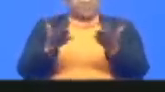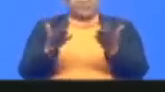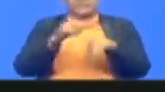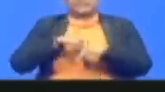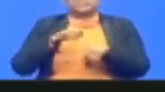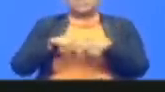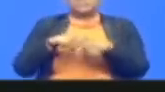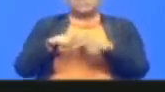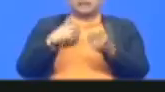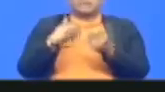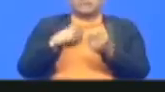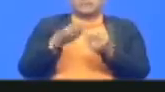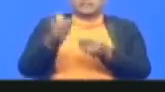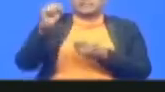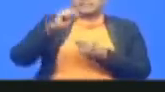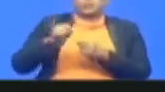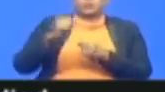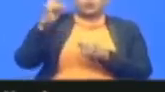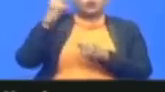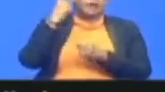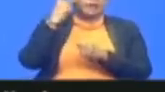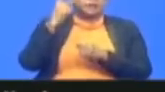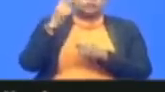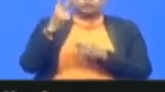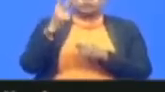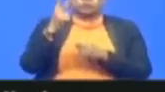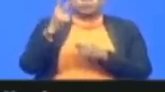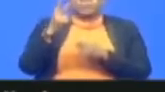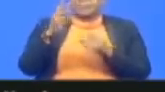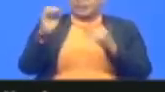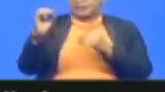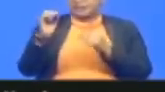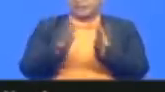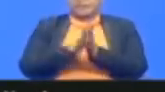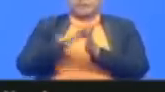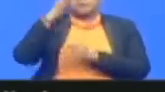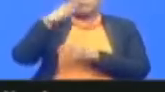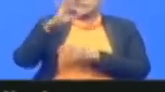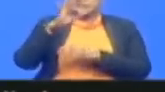seeing off South Korea 2-0 in France. The Super Falcons